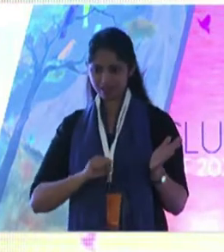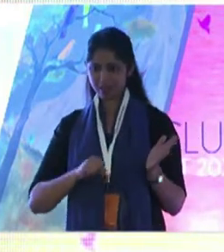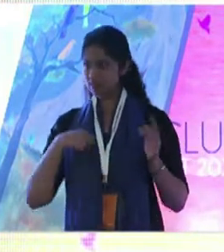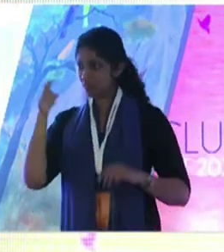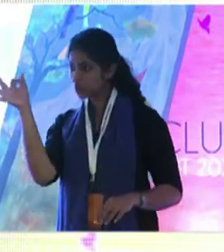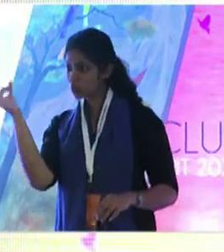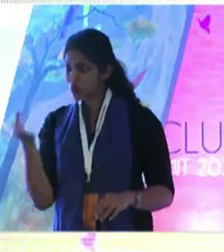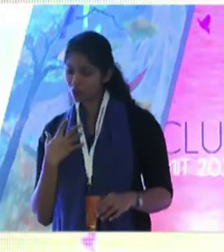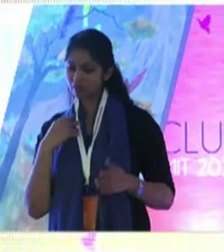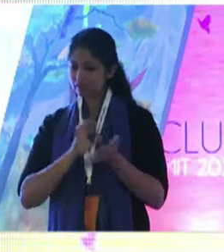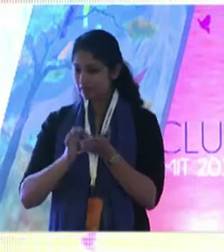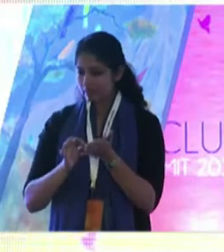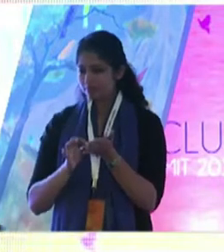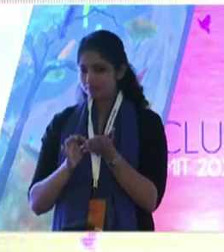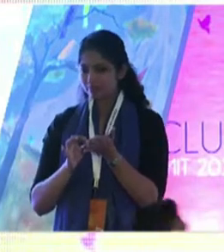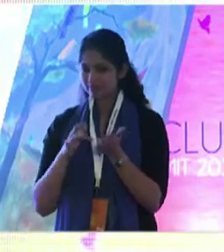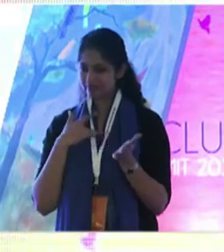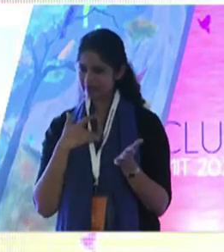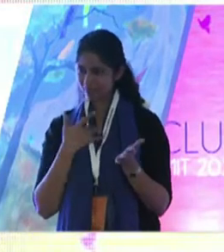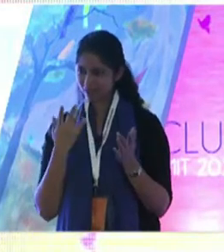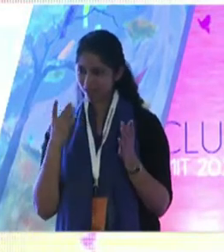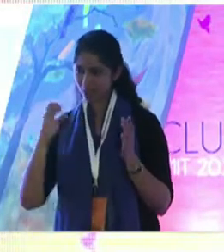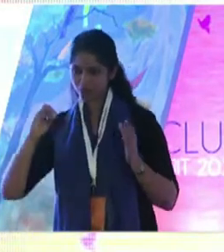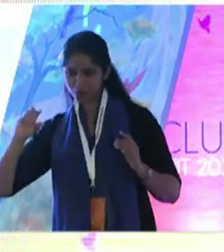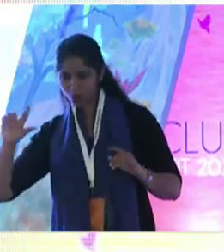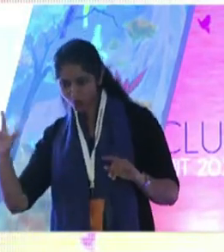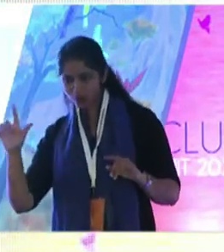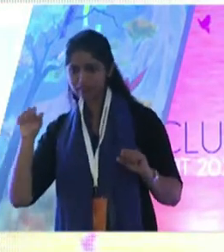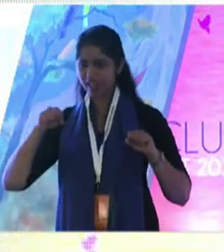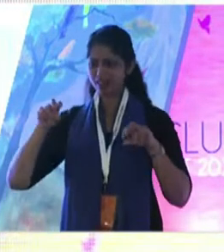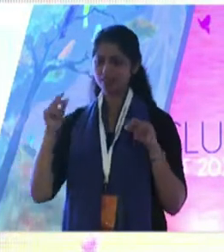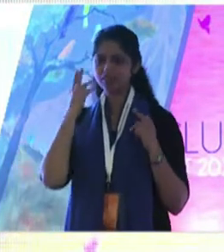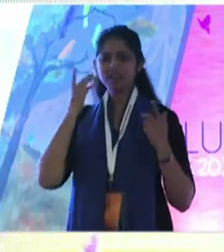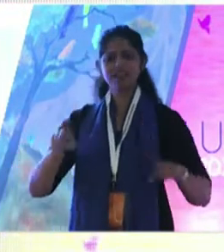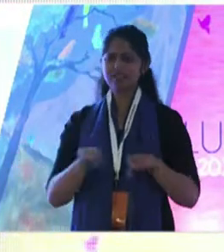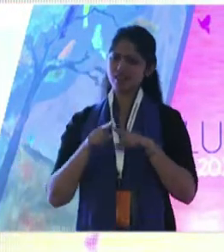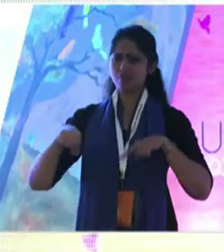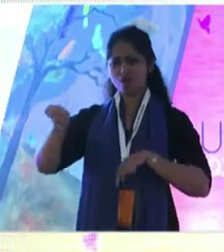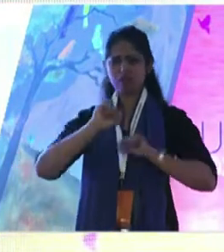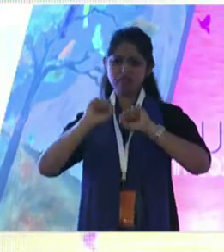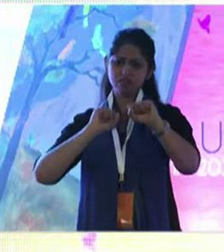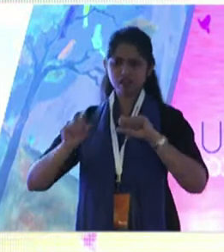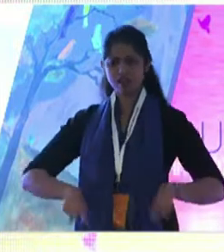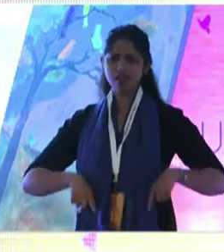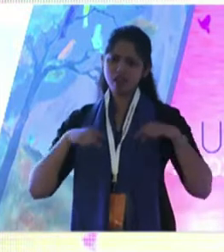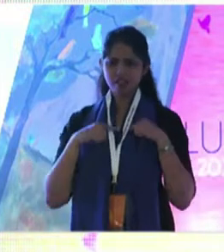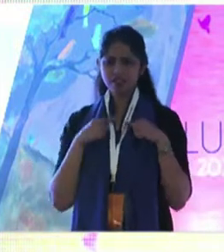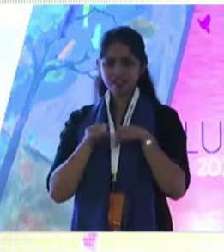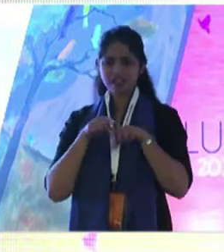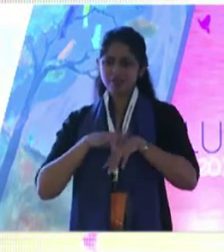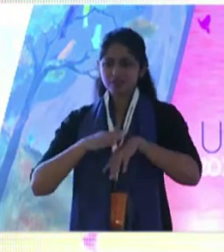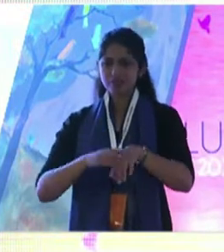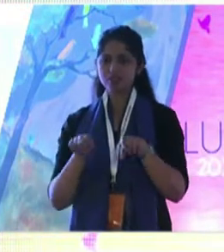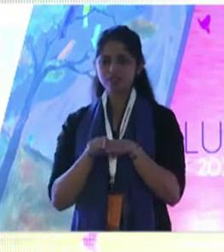to do with. Like most of us in this room, probably, or maybe not in this room, but most of us in life, I had not had